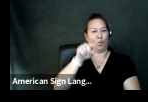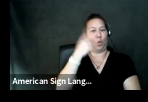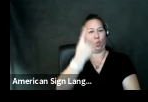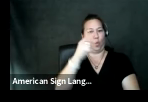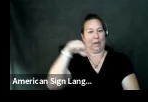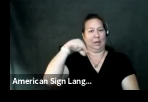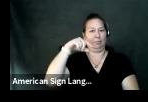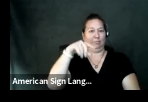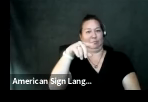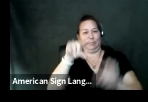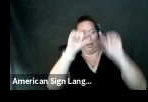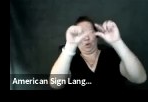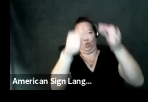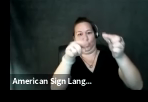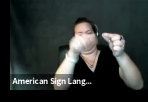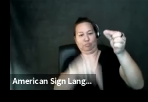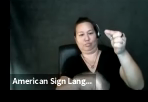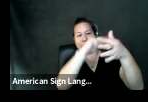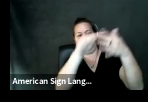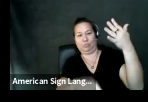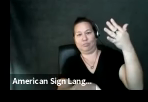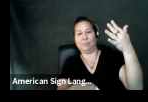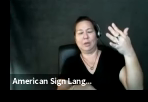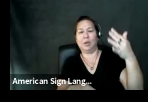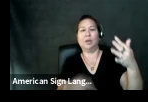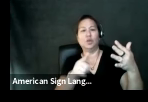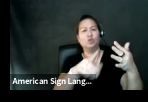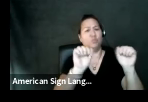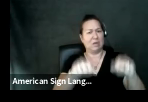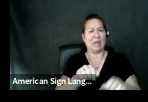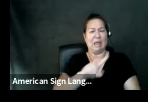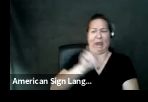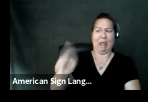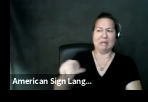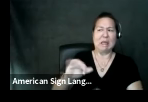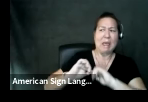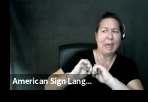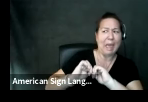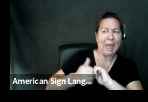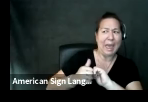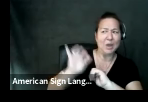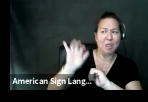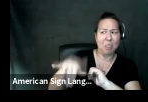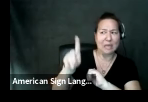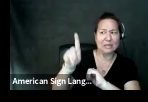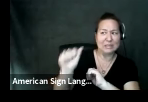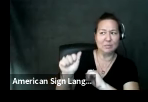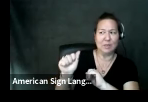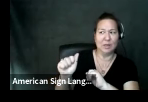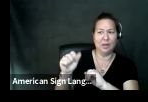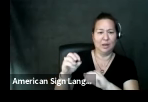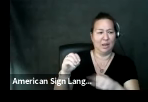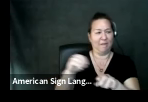feel free to ask the team, well, what does that mean? How does that disability affect my student in the classroom? What